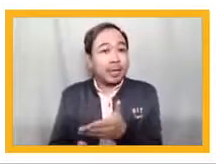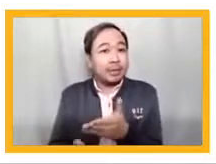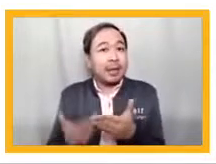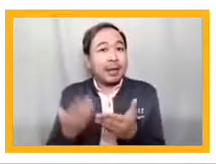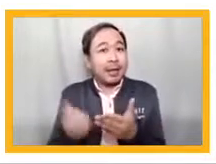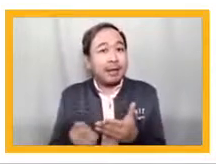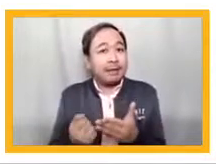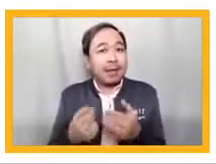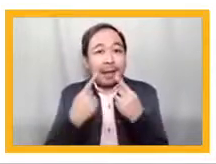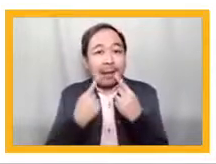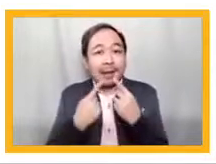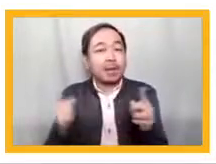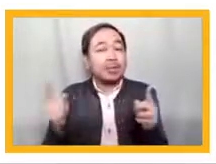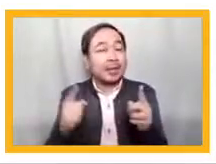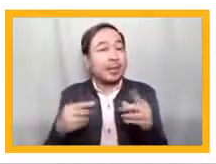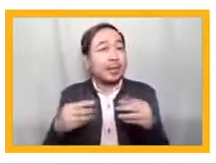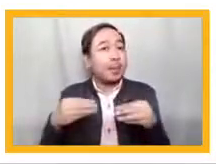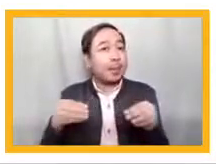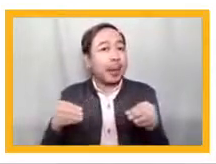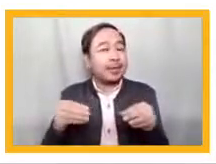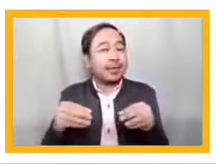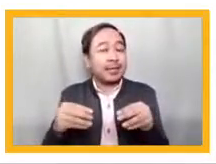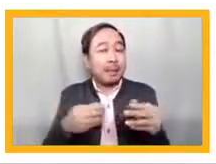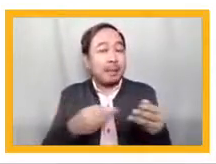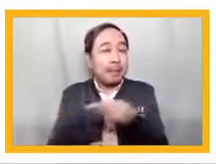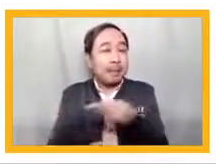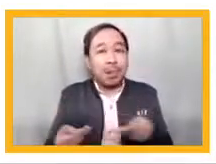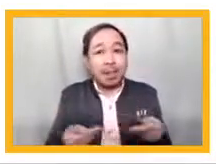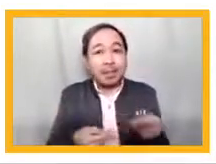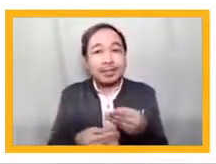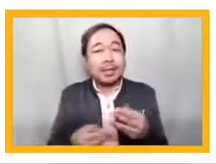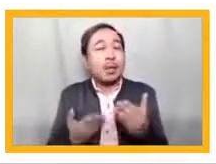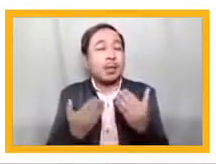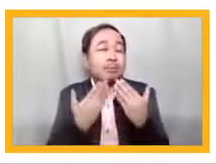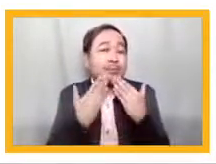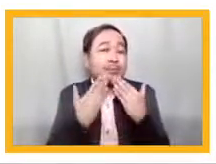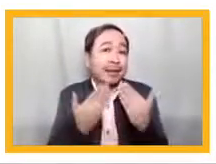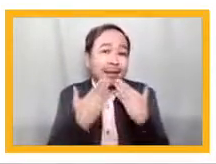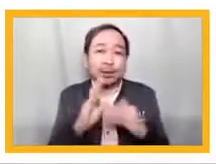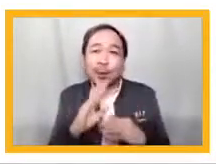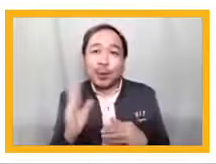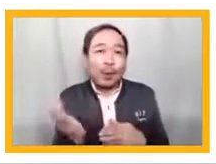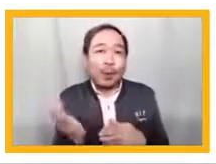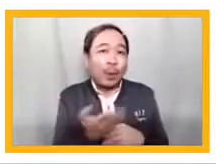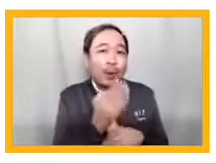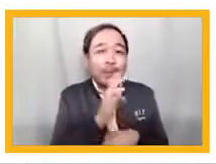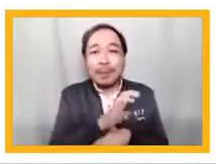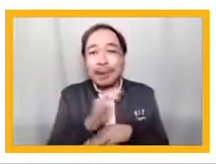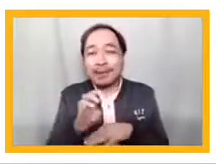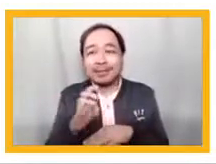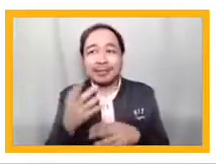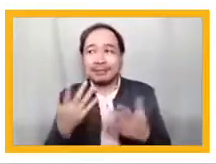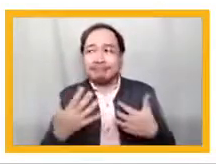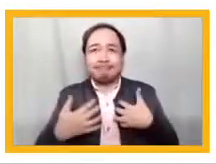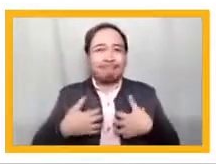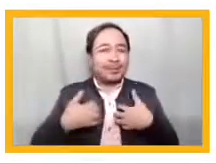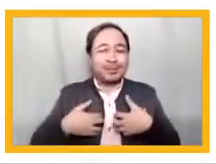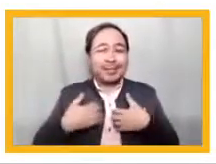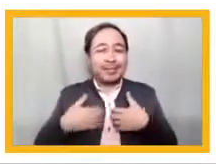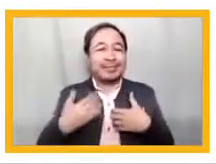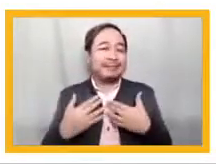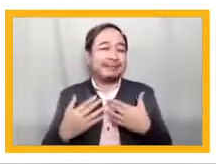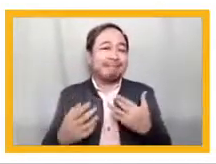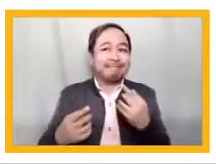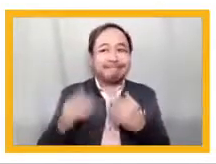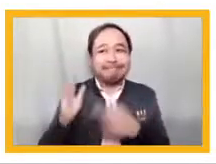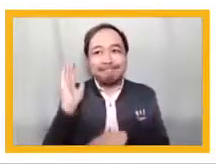about Marketplace, next sessions, and I would like to thank all of the panelists for a very interactive and spontaneous interaction. Really enjoyed